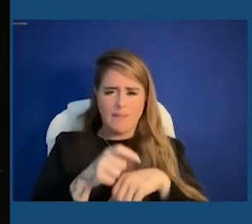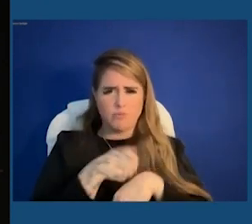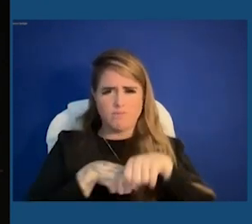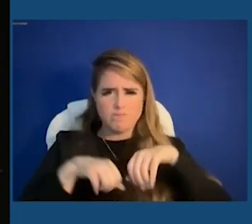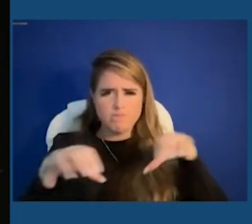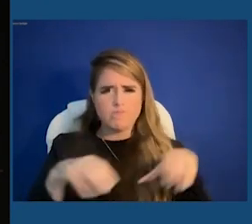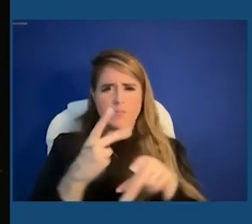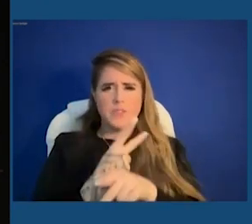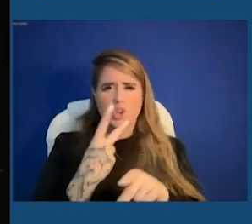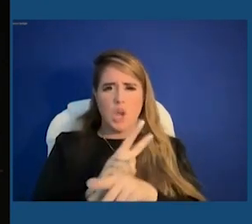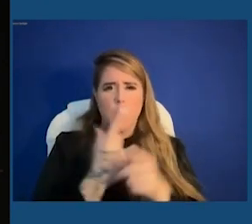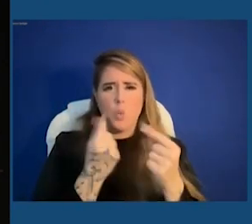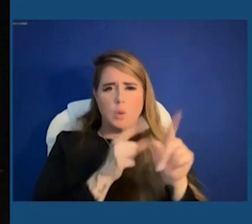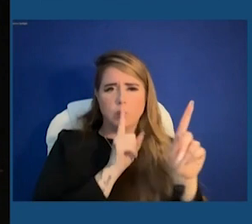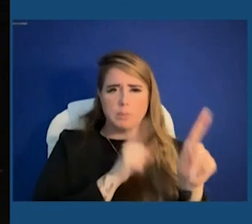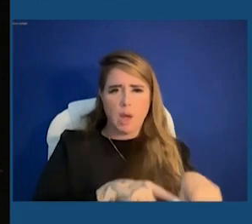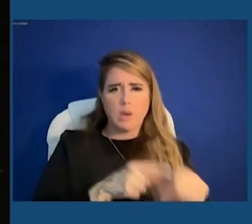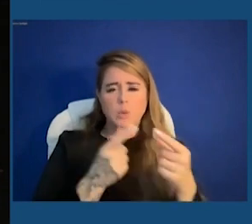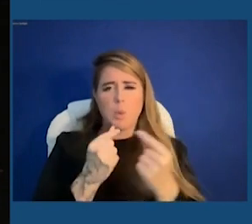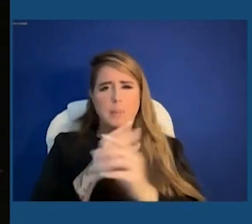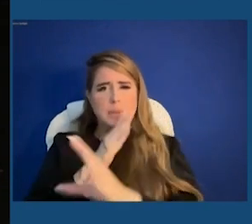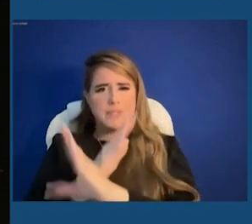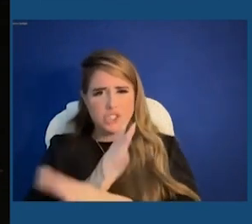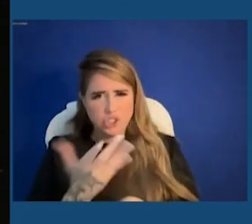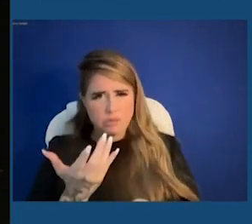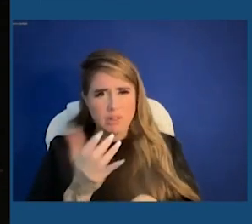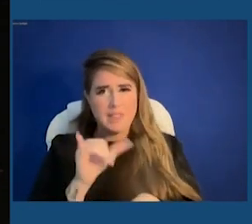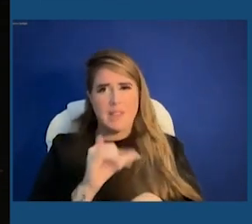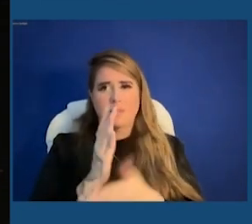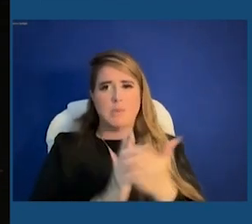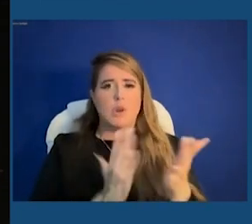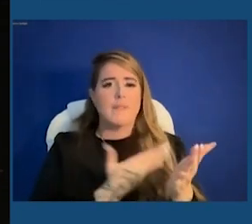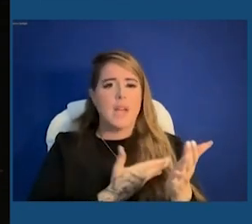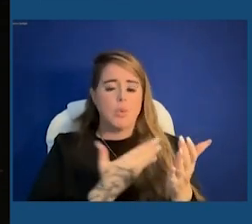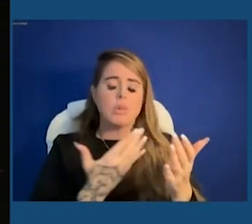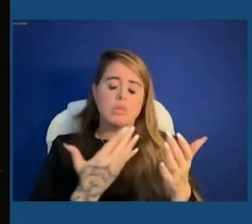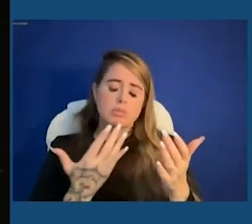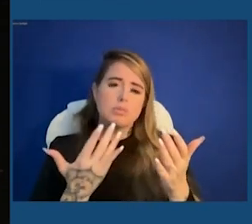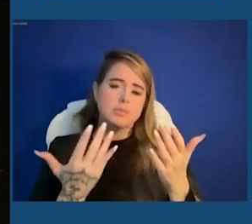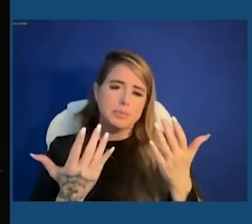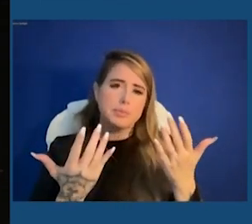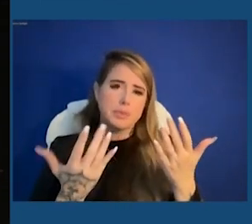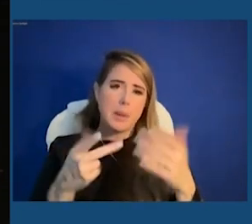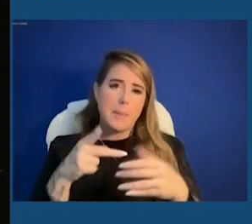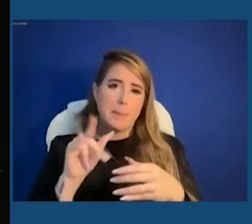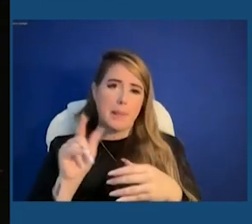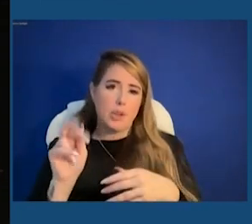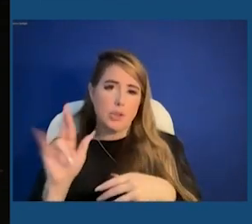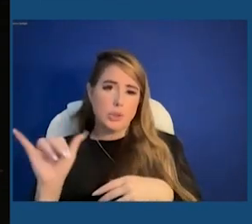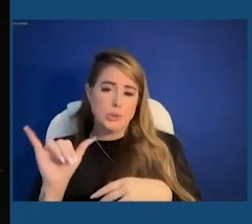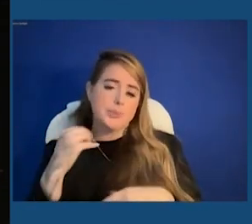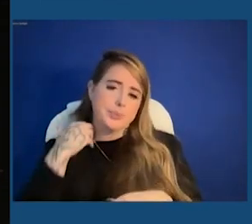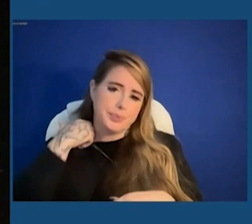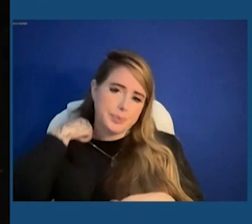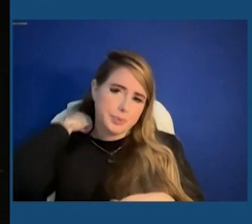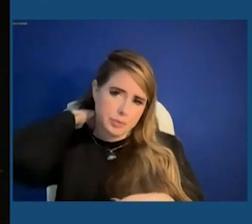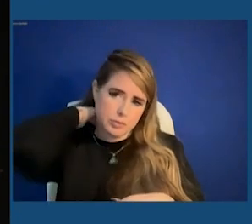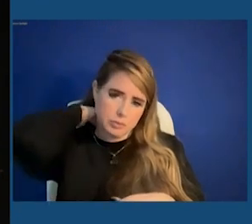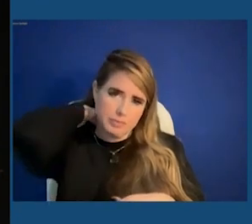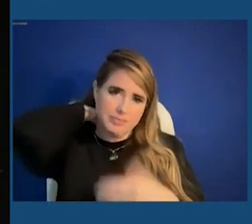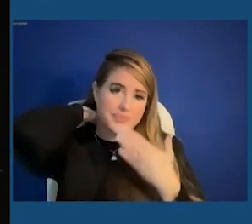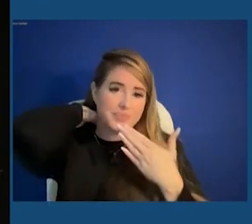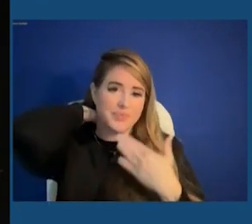prevention strategies that best do it. And so that's part of our third pillar as well, too. I think I'll stop there. Thank